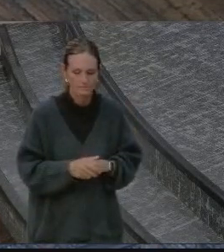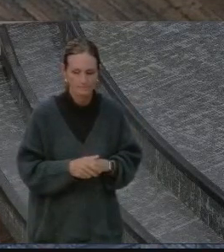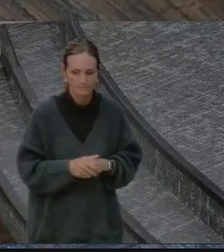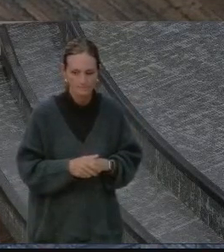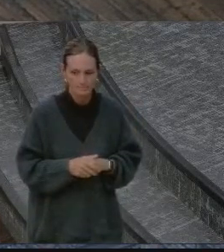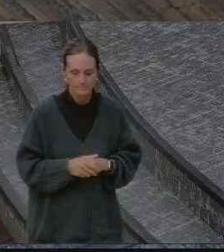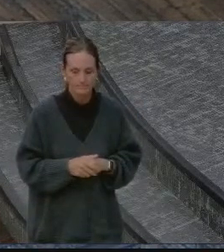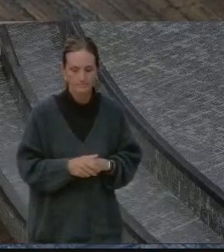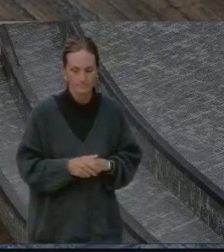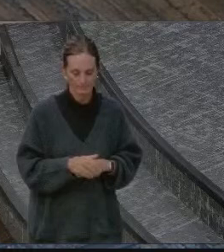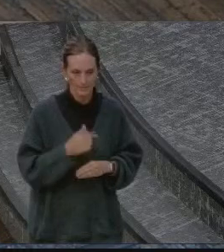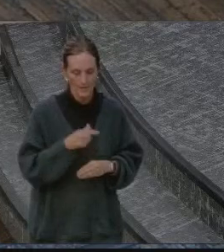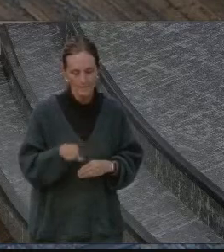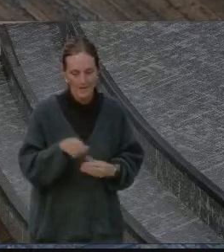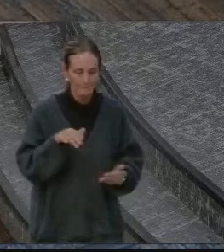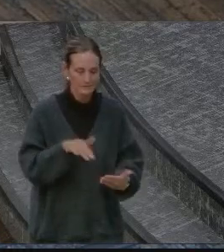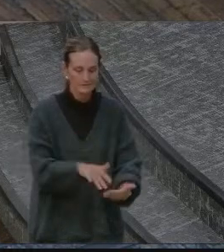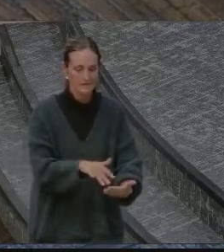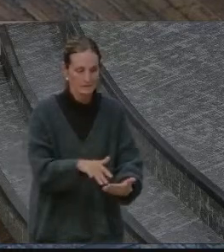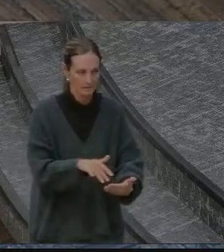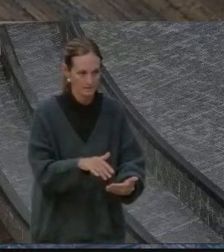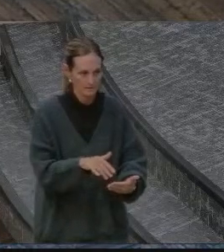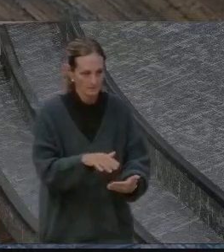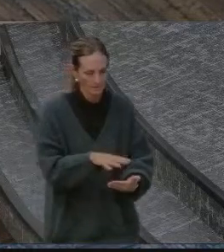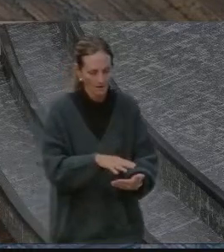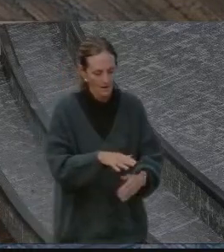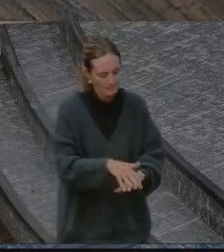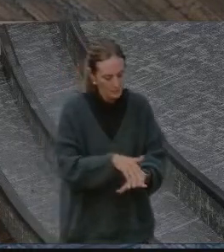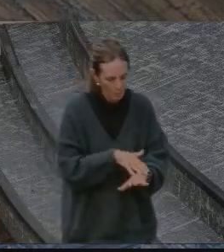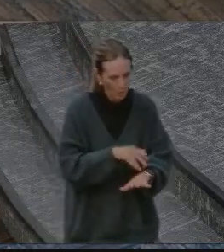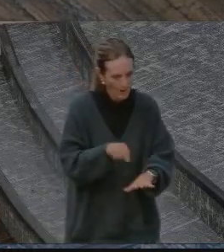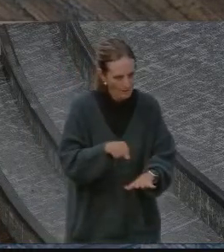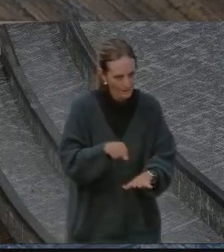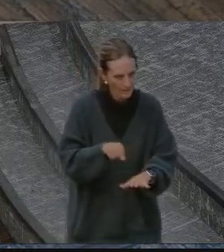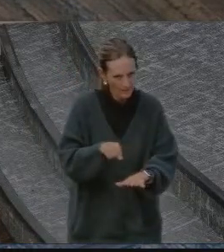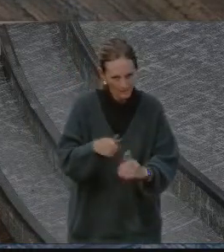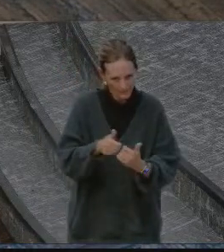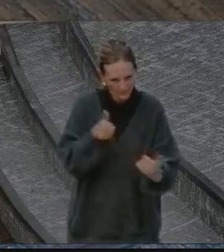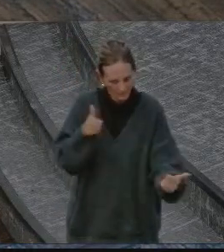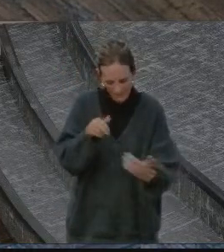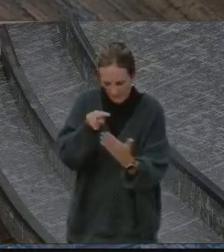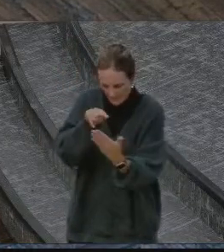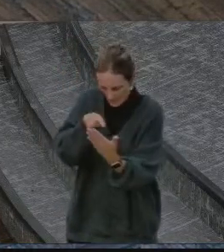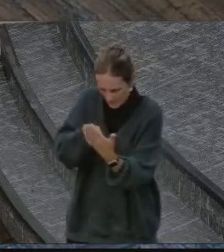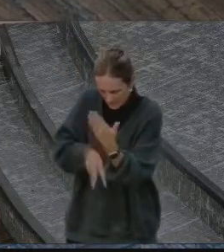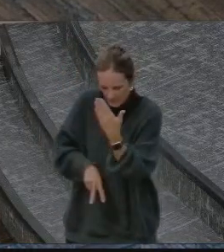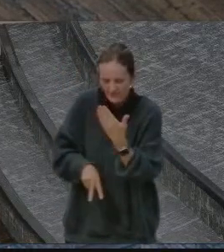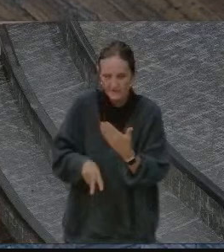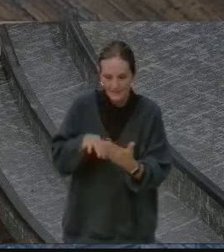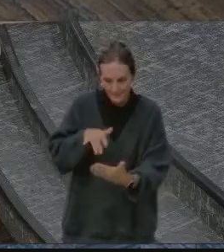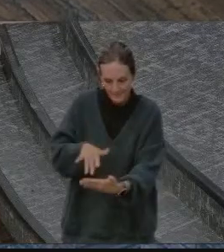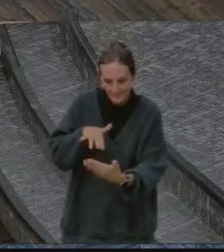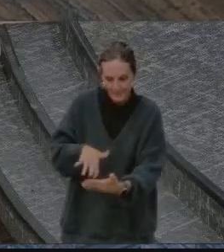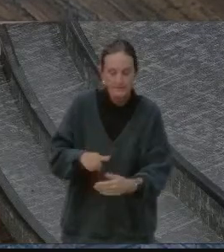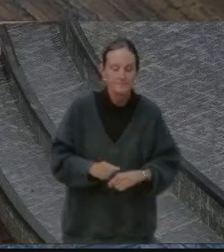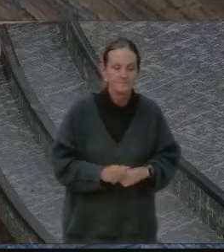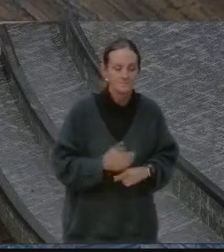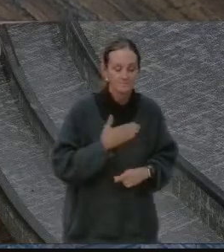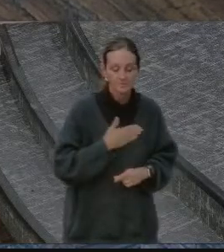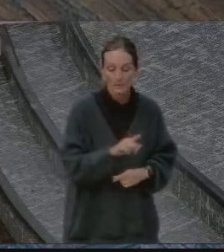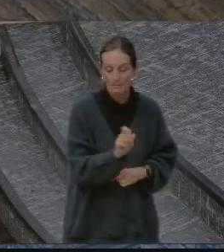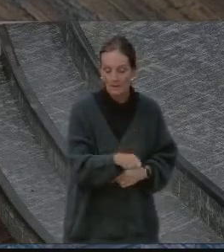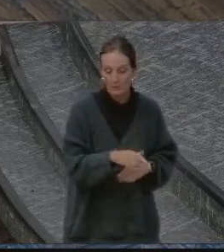gonna have to study it and then come back. I'm a slow learner at times. But my main question, I guess, is I